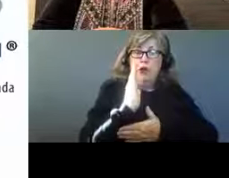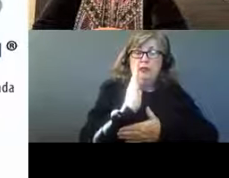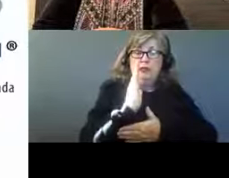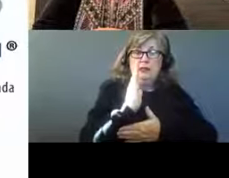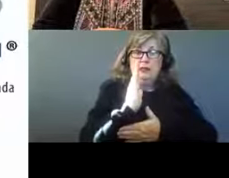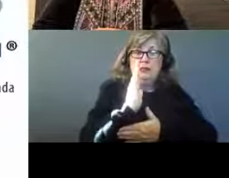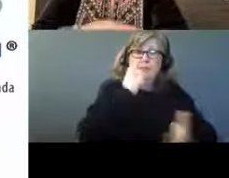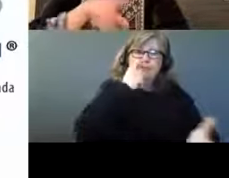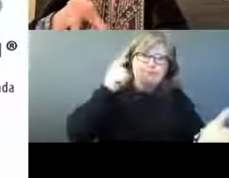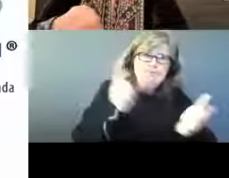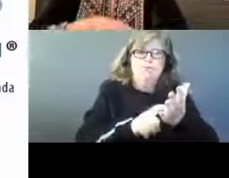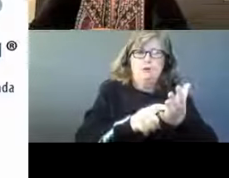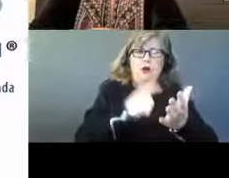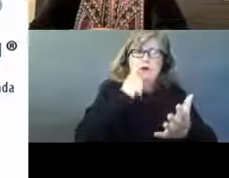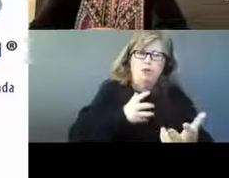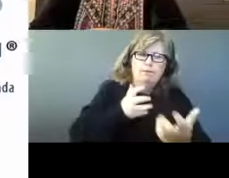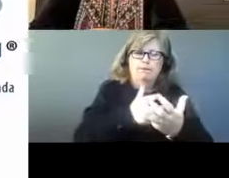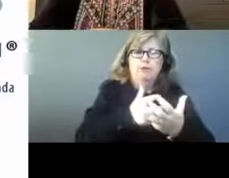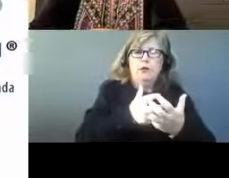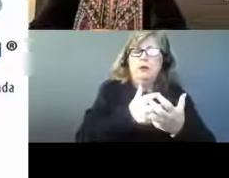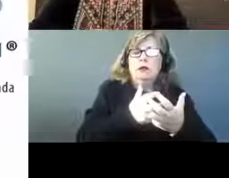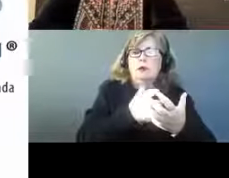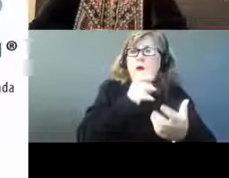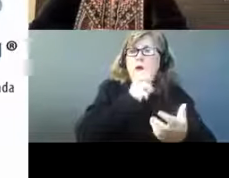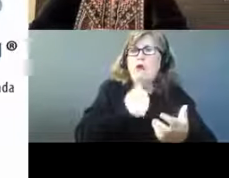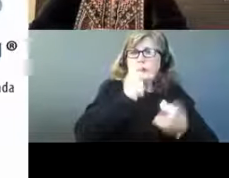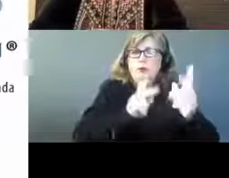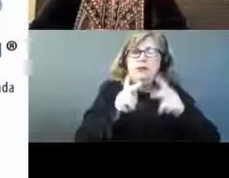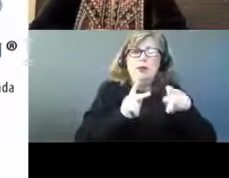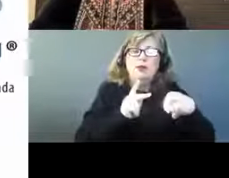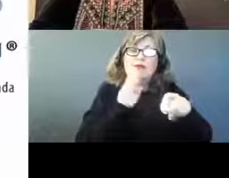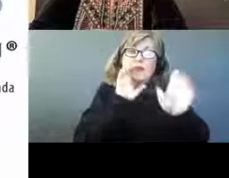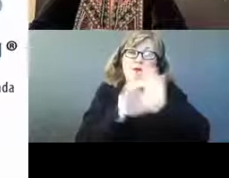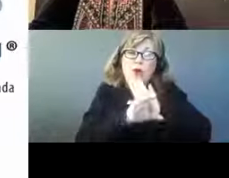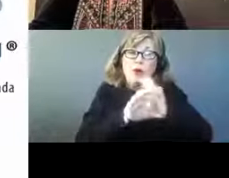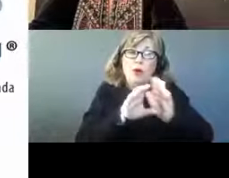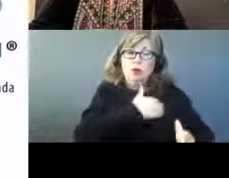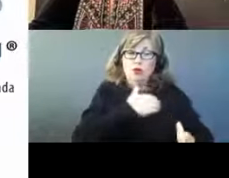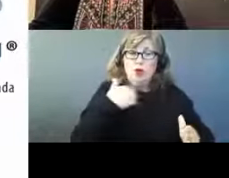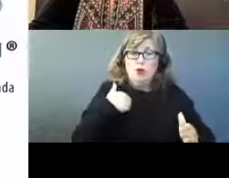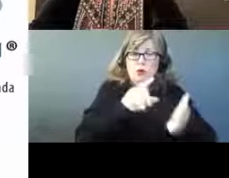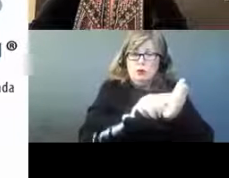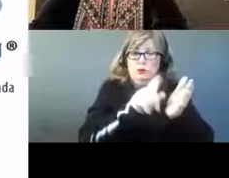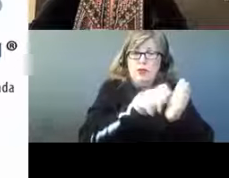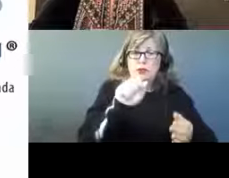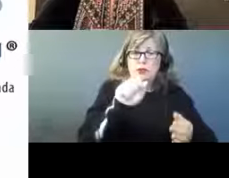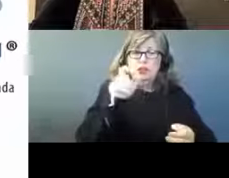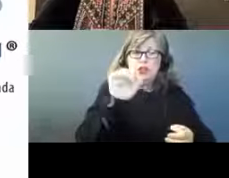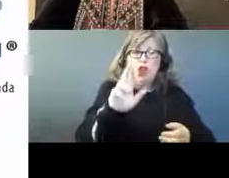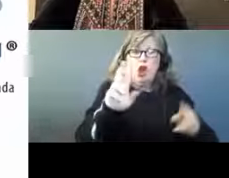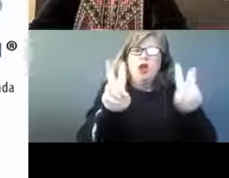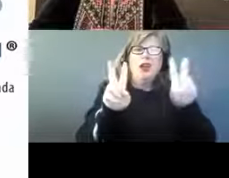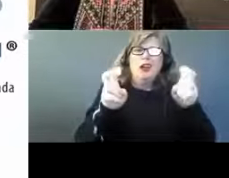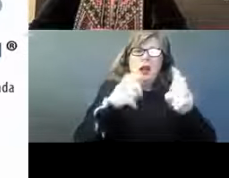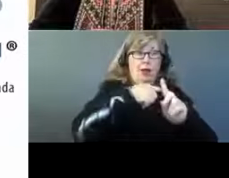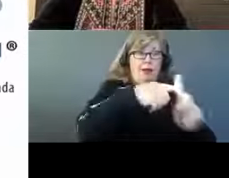of older people. This photo from the Toronto Star speaks volumes. It was described as a graveyard of